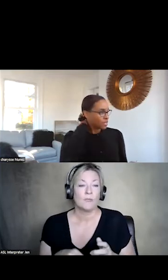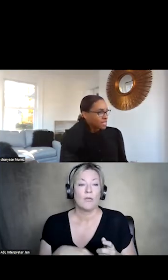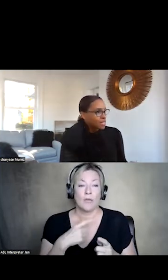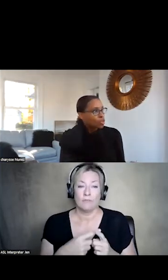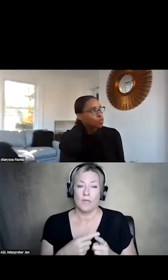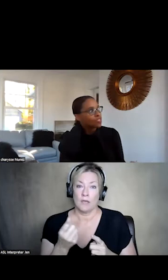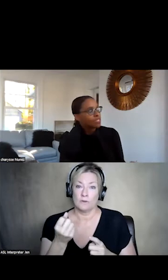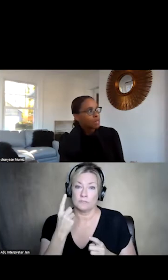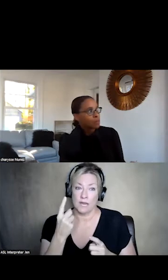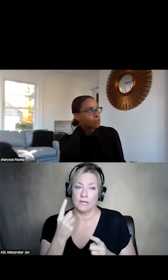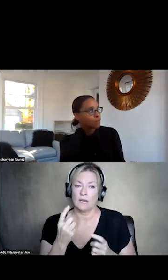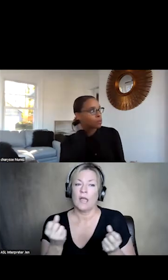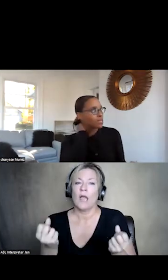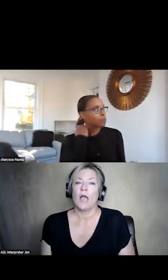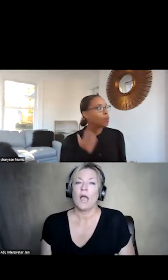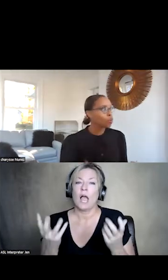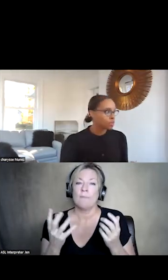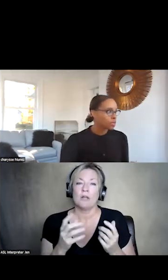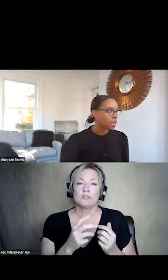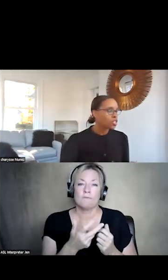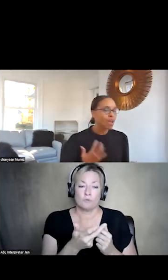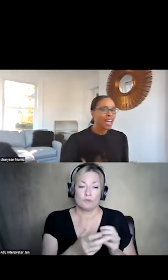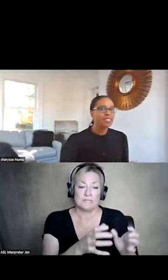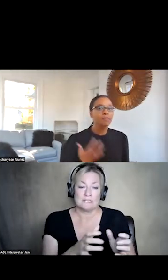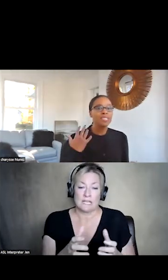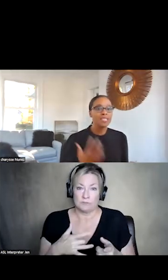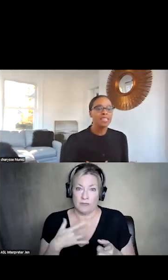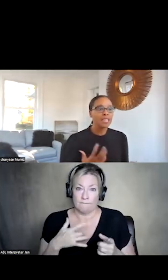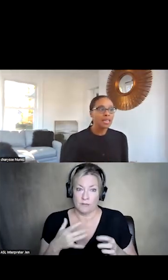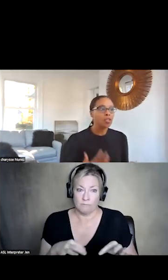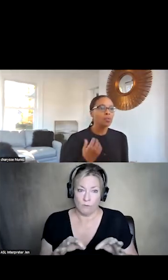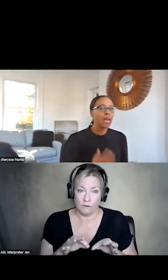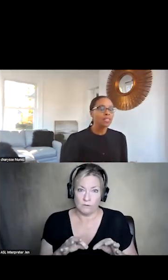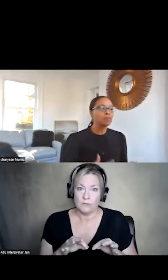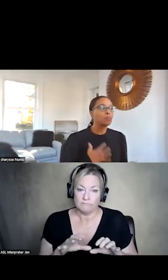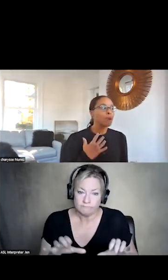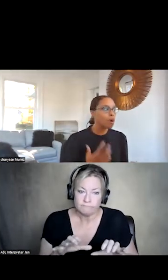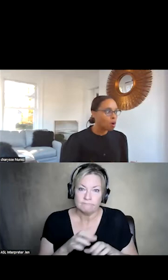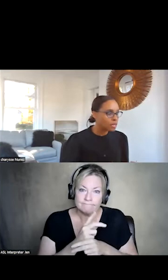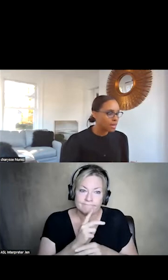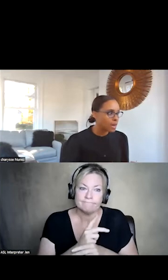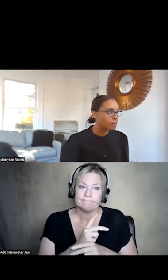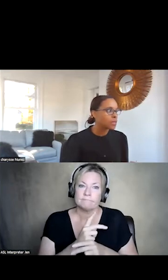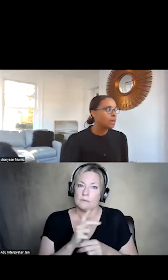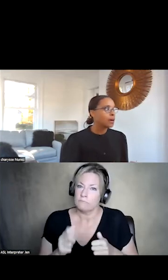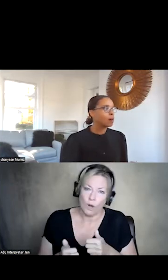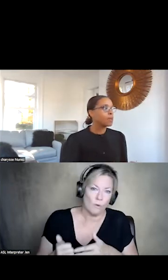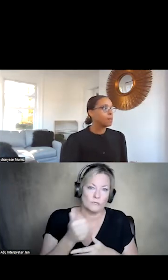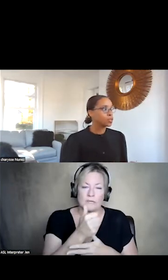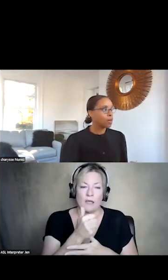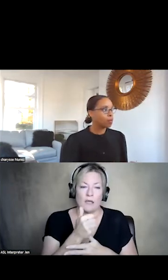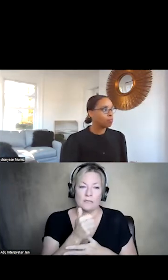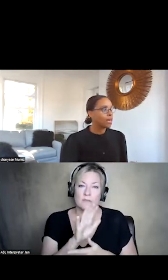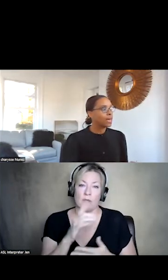you know, the extent to which these segments feel it's important to actively take care, to actively prioritize